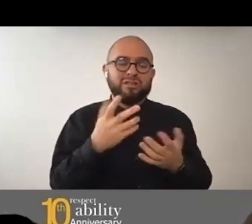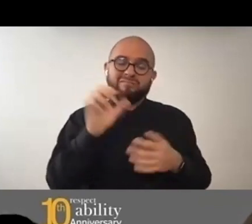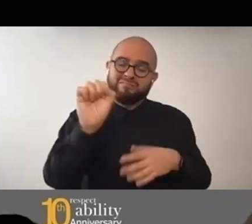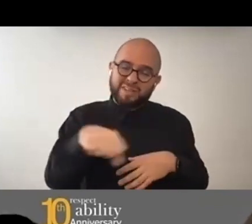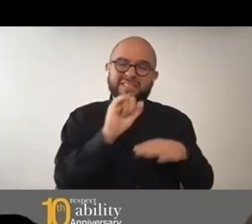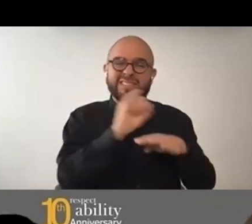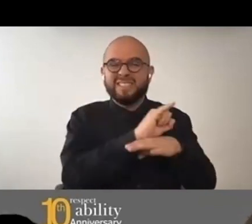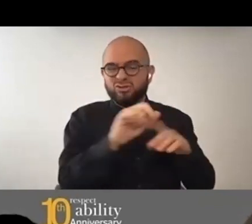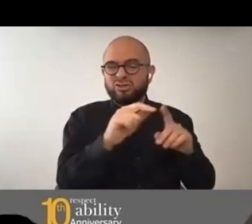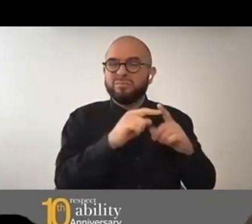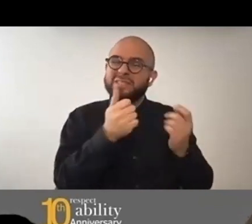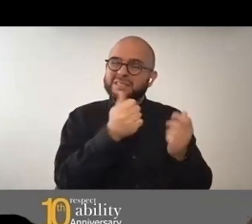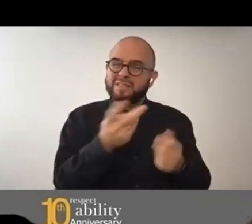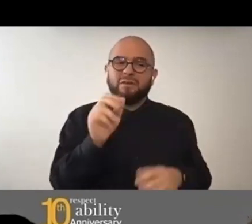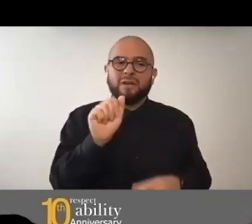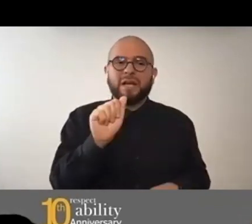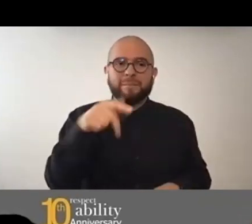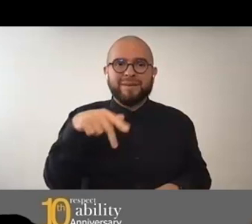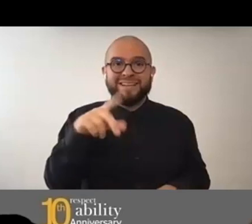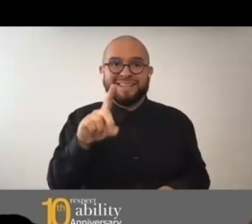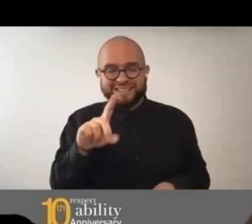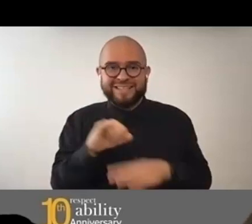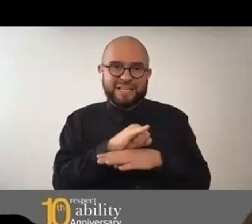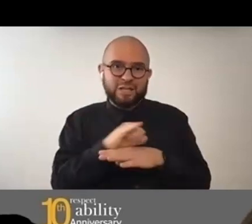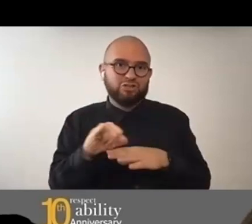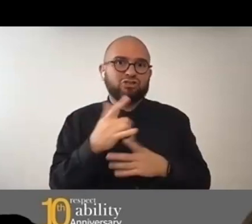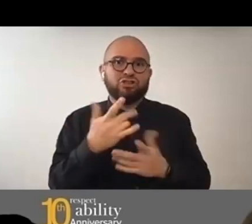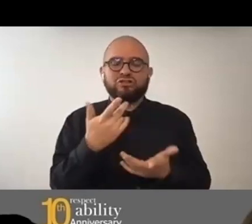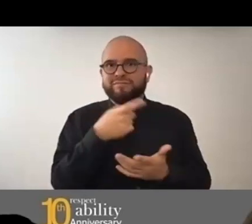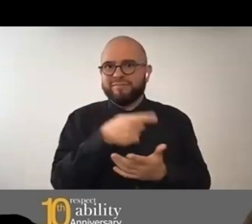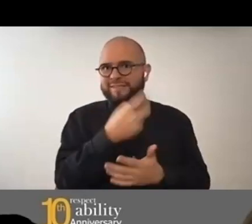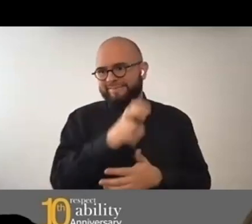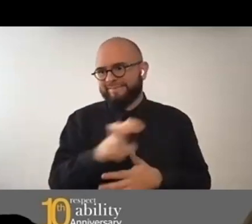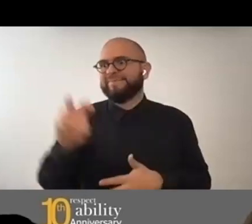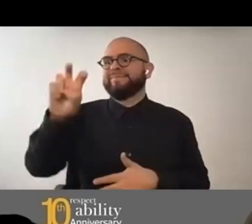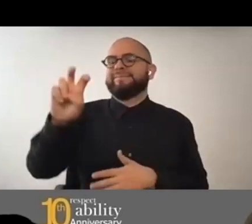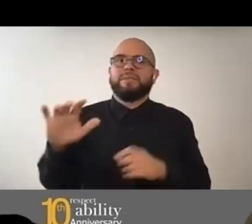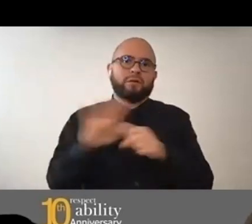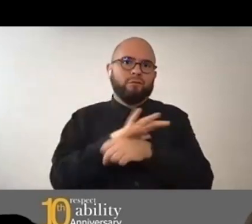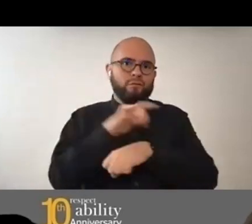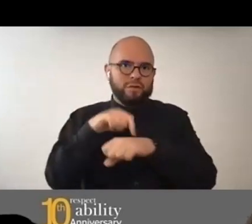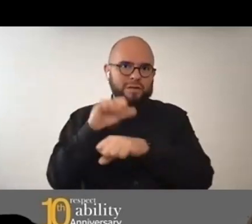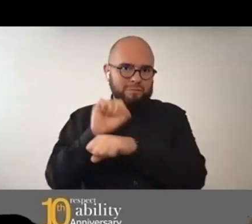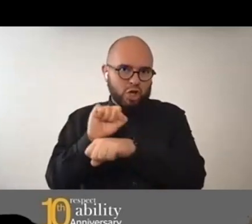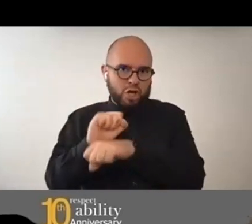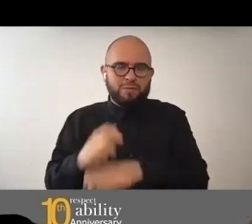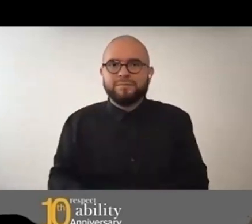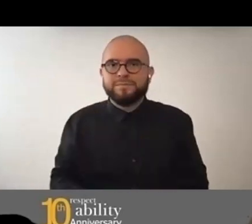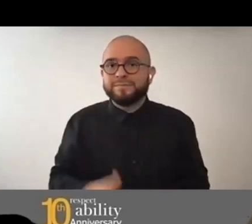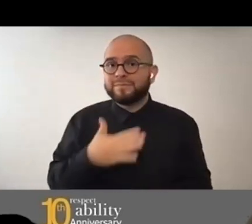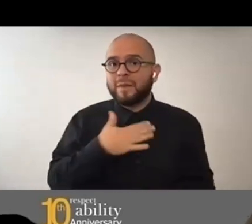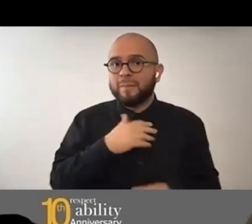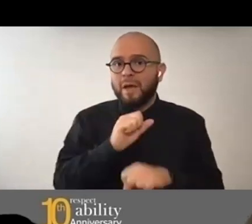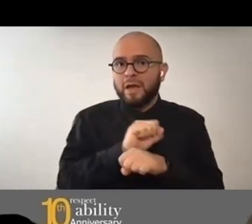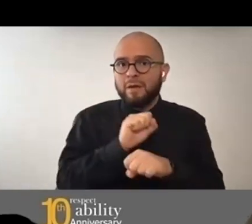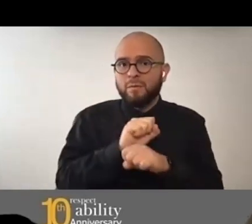several AAPD interns have parlayed that into full-time jobs. My Employment Options, which again is